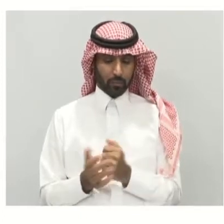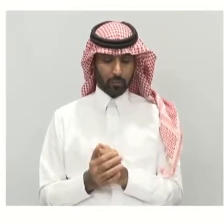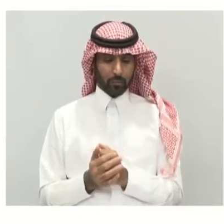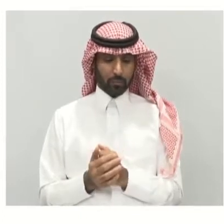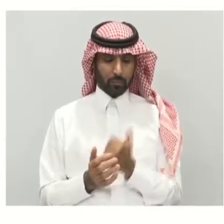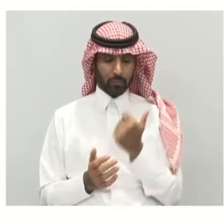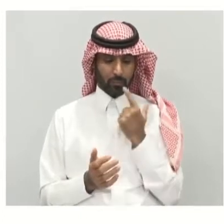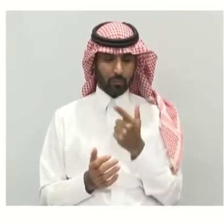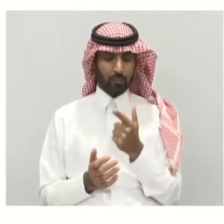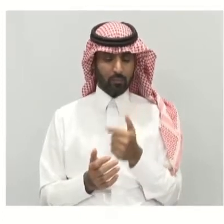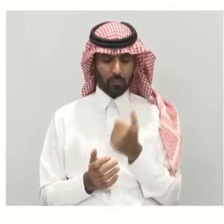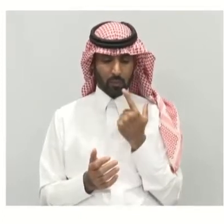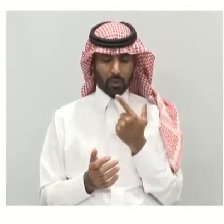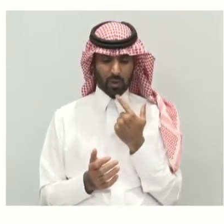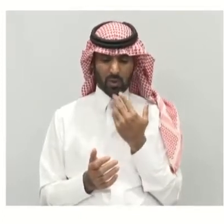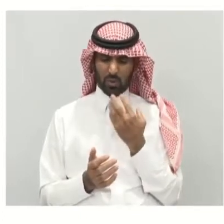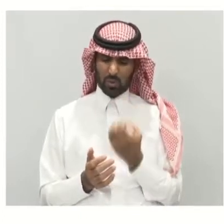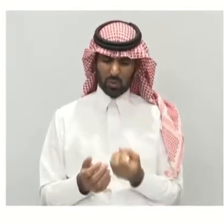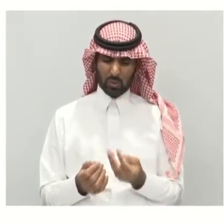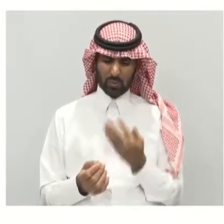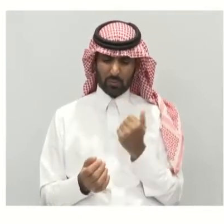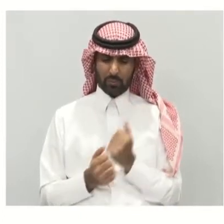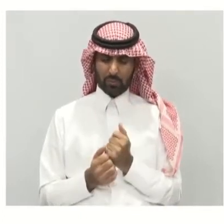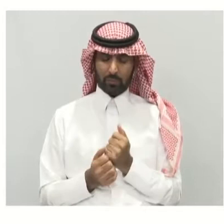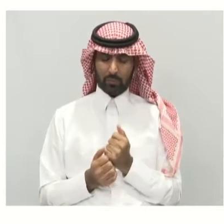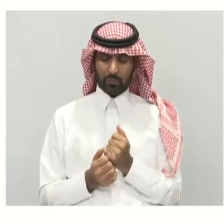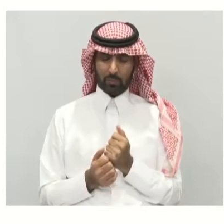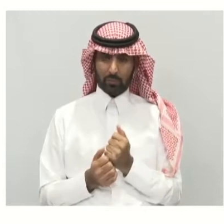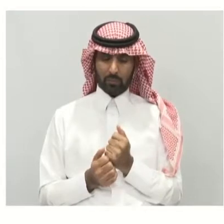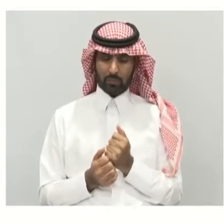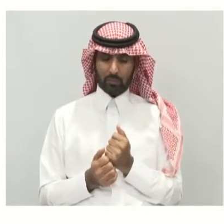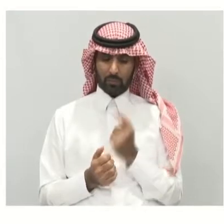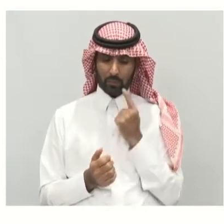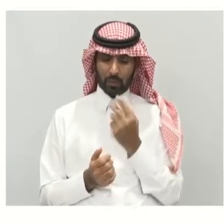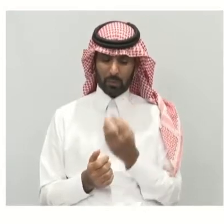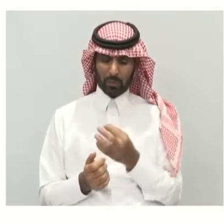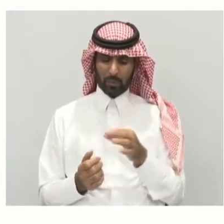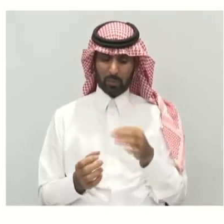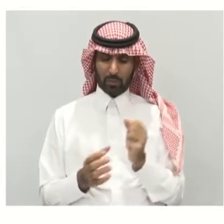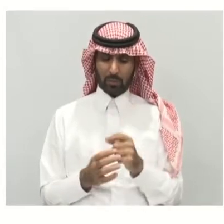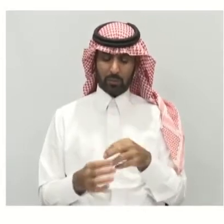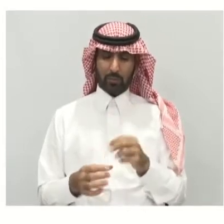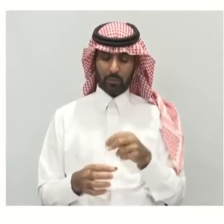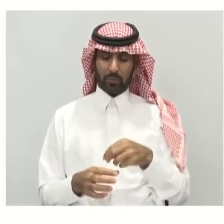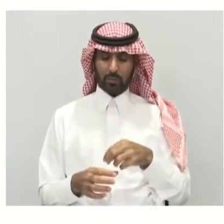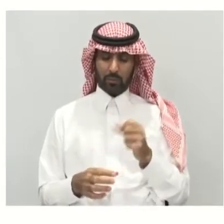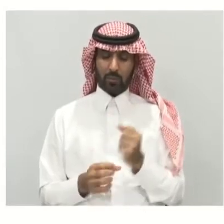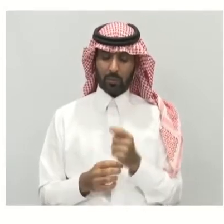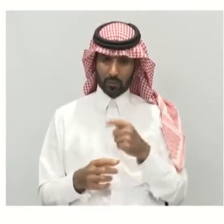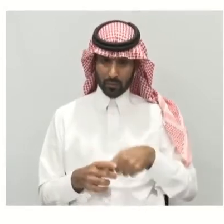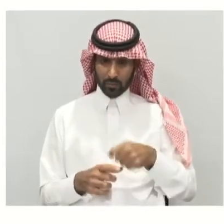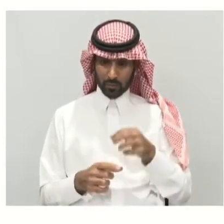six, wow, that's hot. Did you put a lot of pepper in the